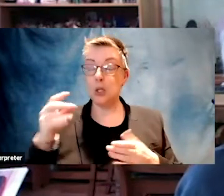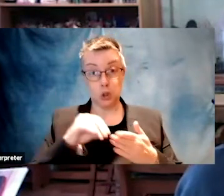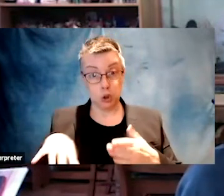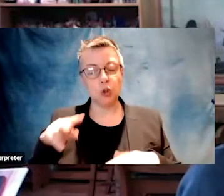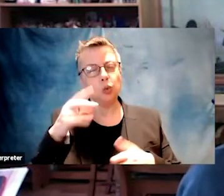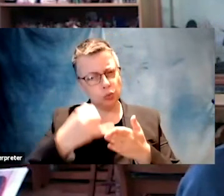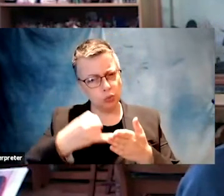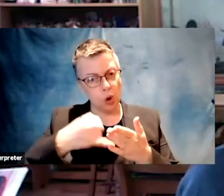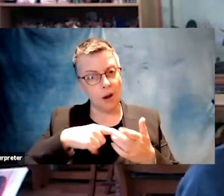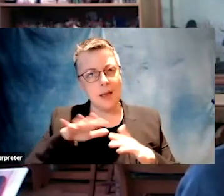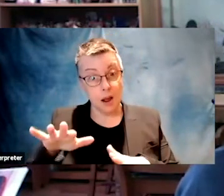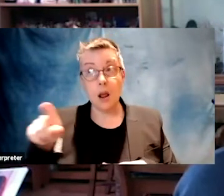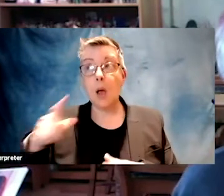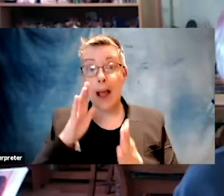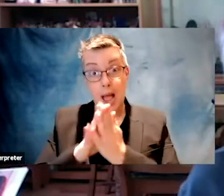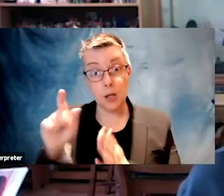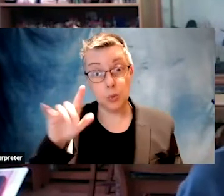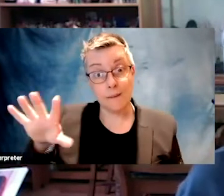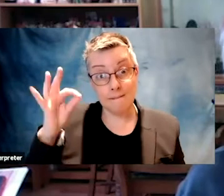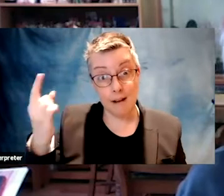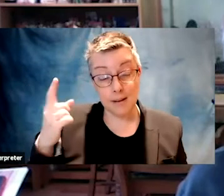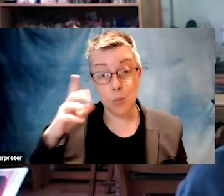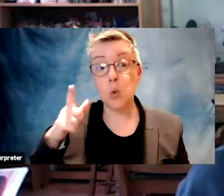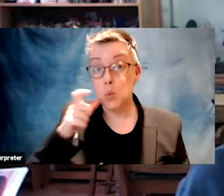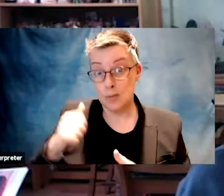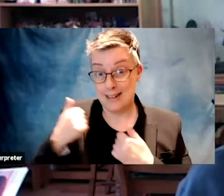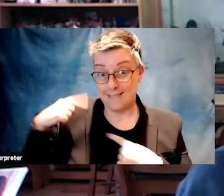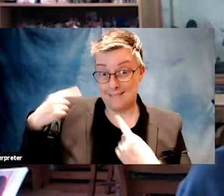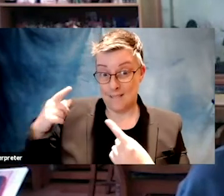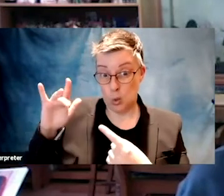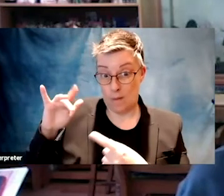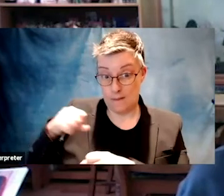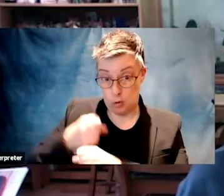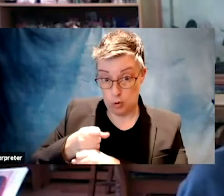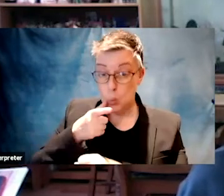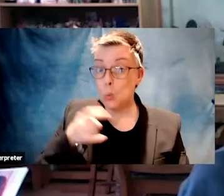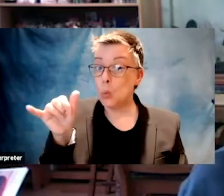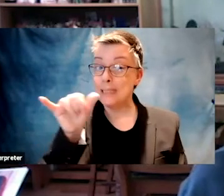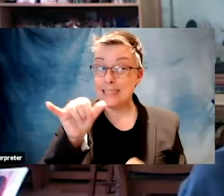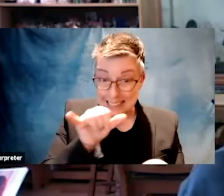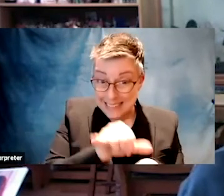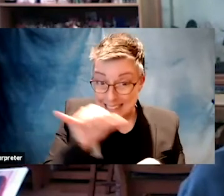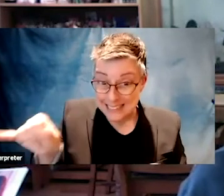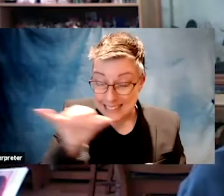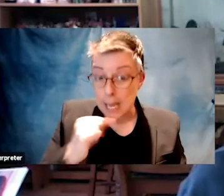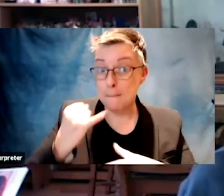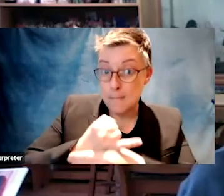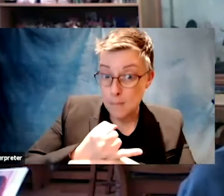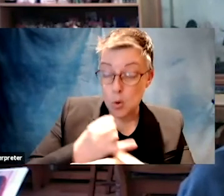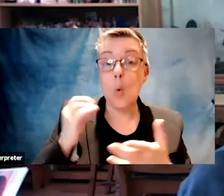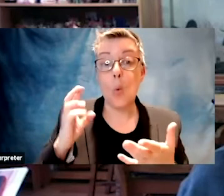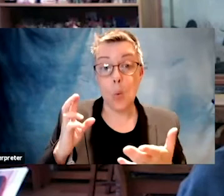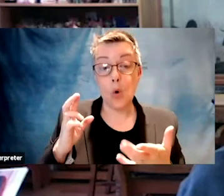find someone who's lived within the last 25 years, who's had either the same, uh, impairment or,